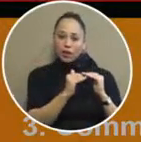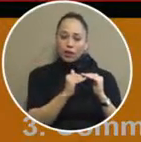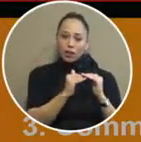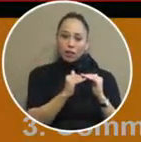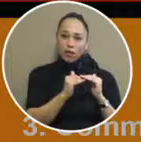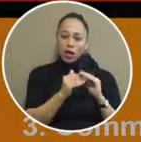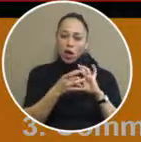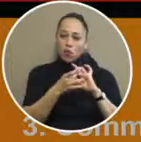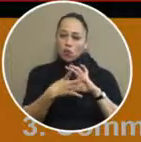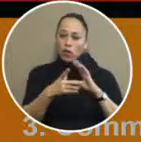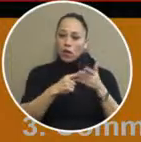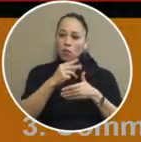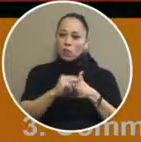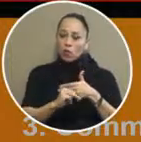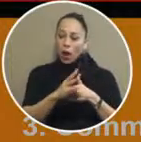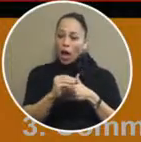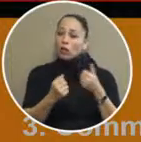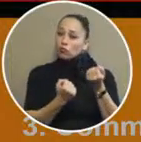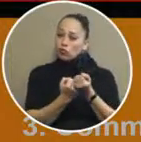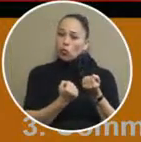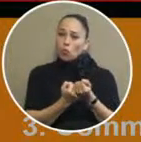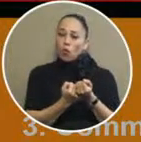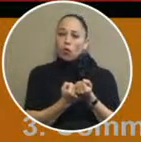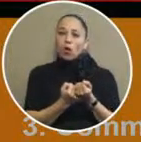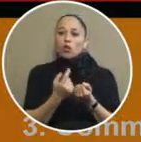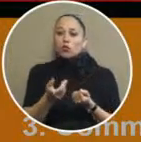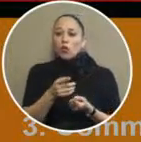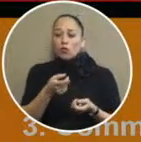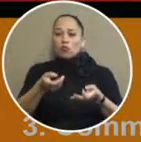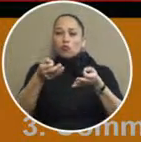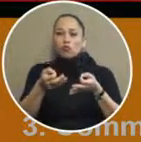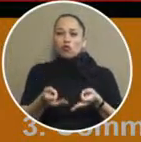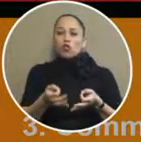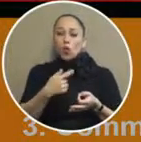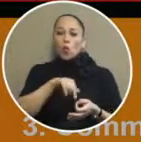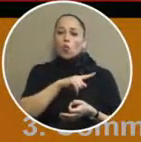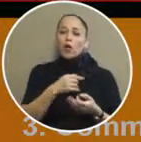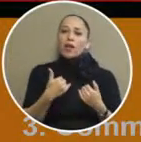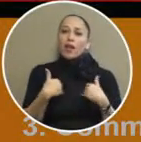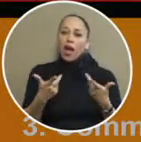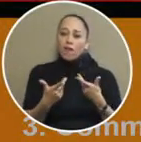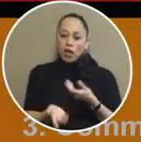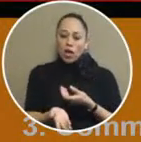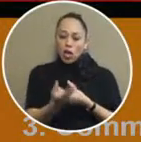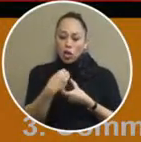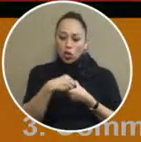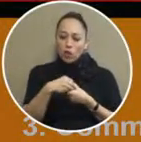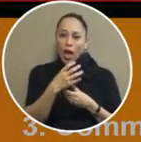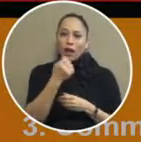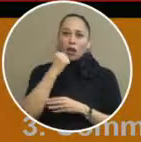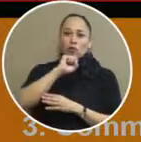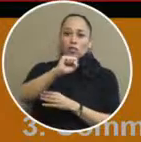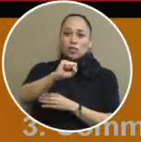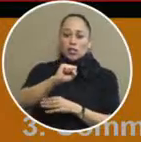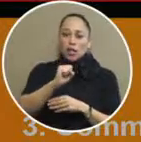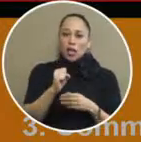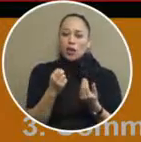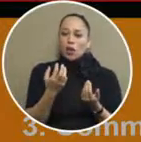deploying relief programs and support to ensure that we have an inclusive and resilient